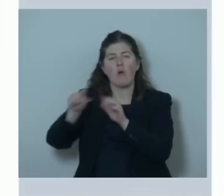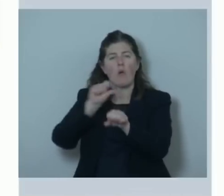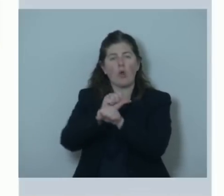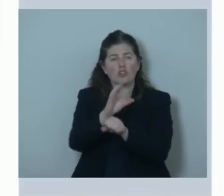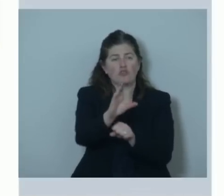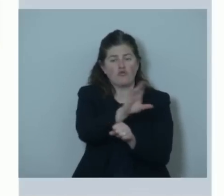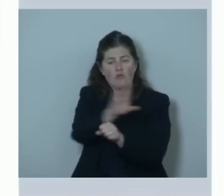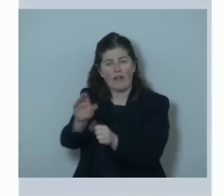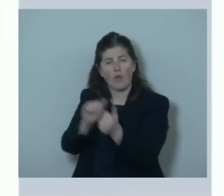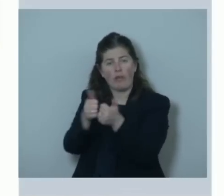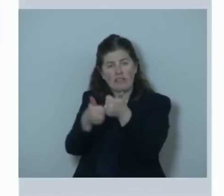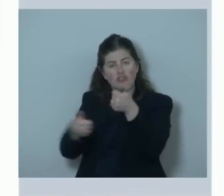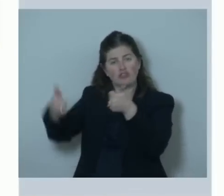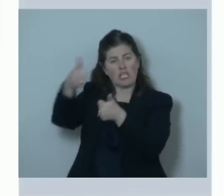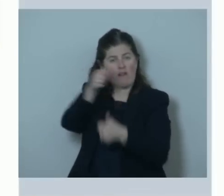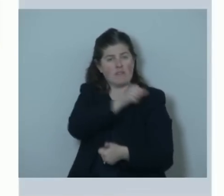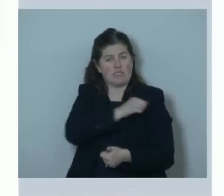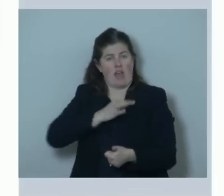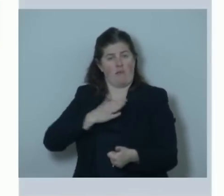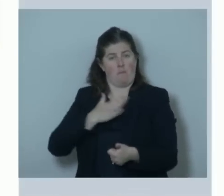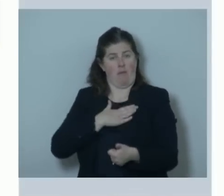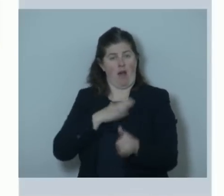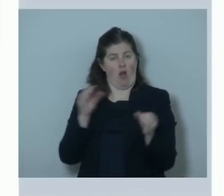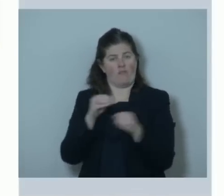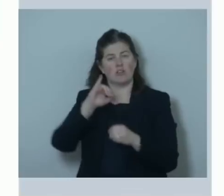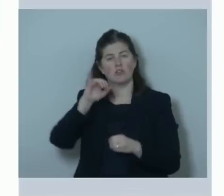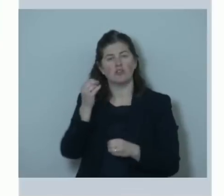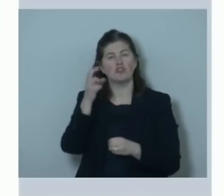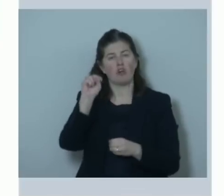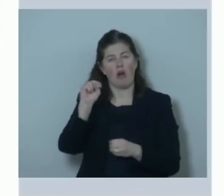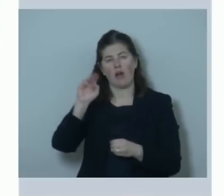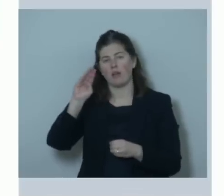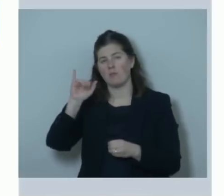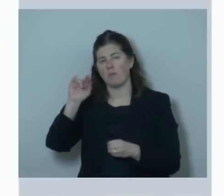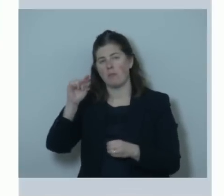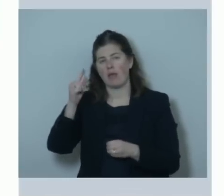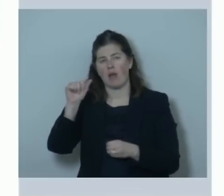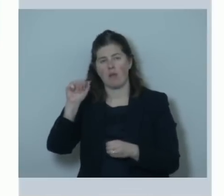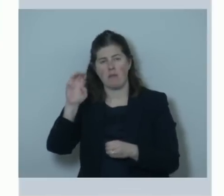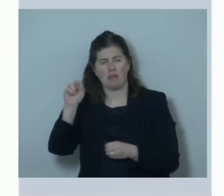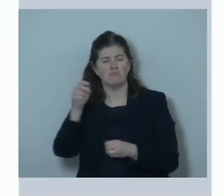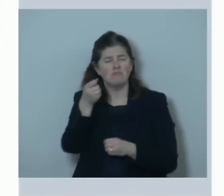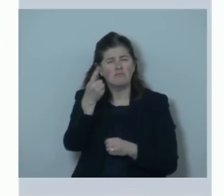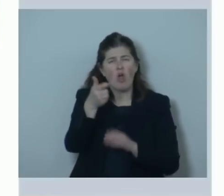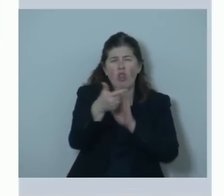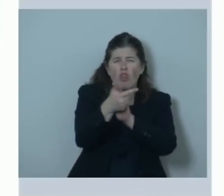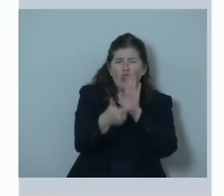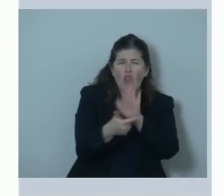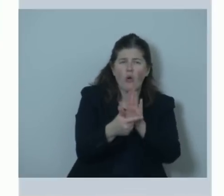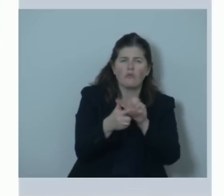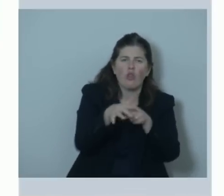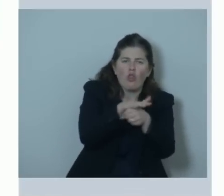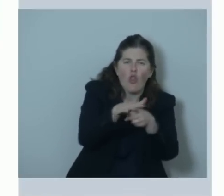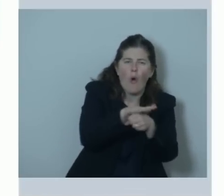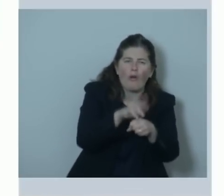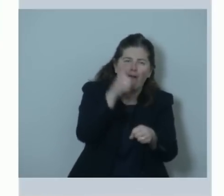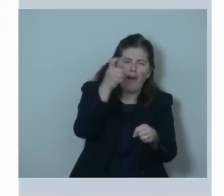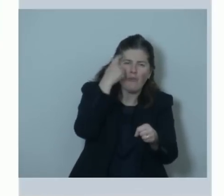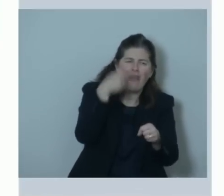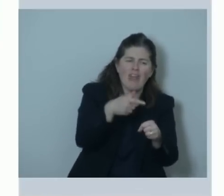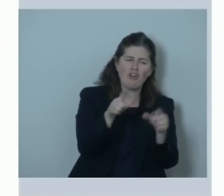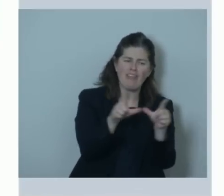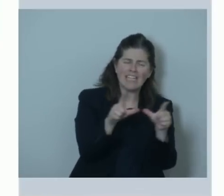with the chief of staff in my office, John Bingaman, because local government, right, they license businesses, they're hearing from business owners,